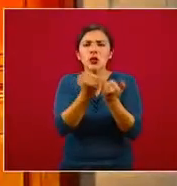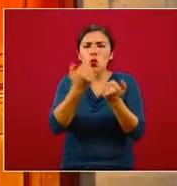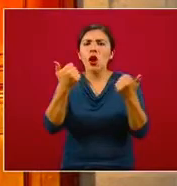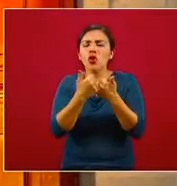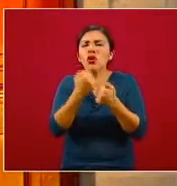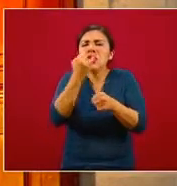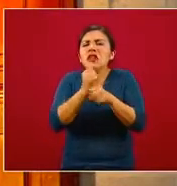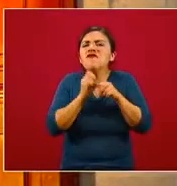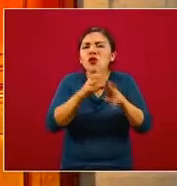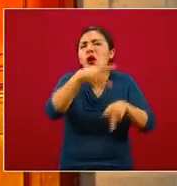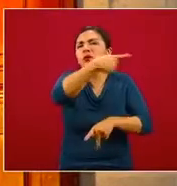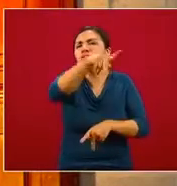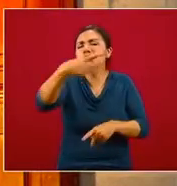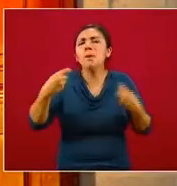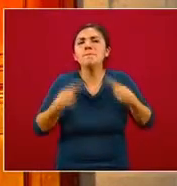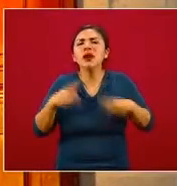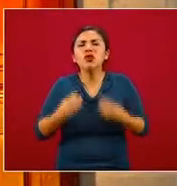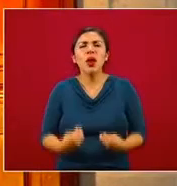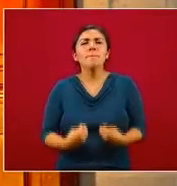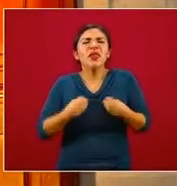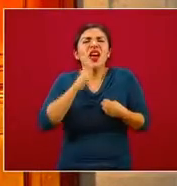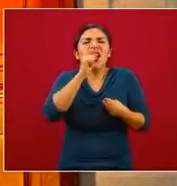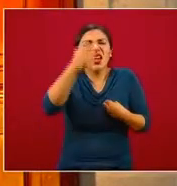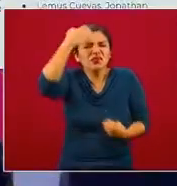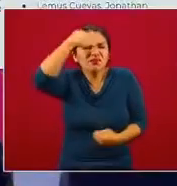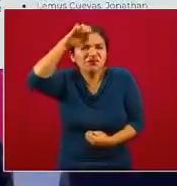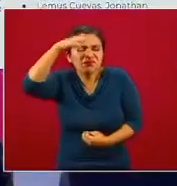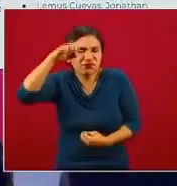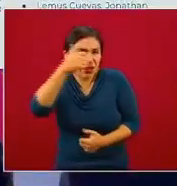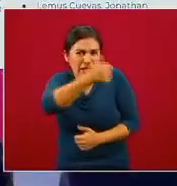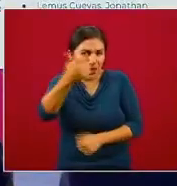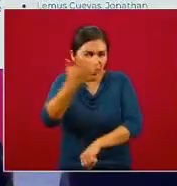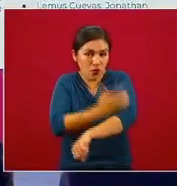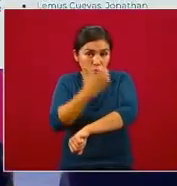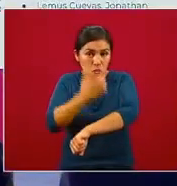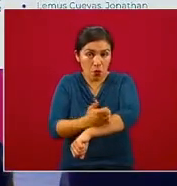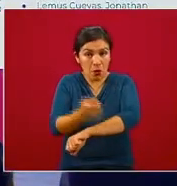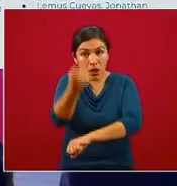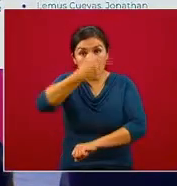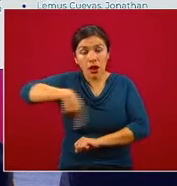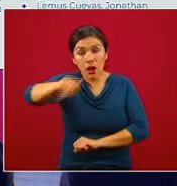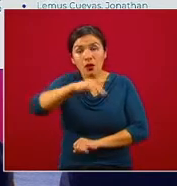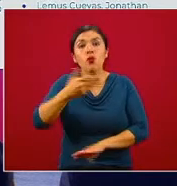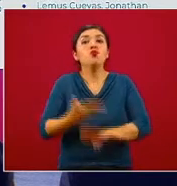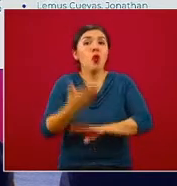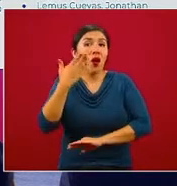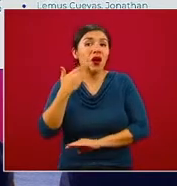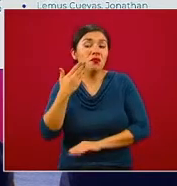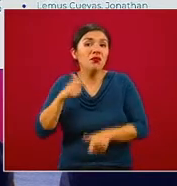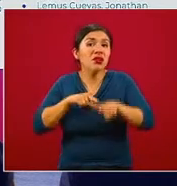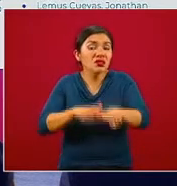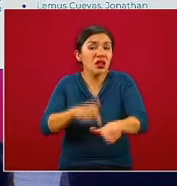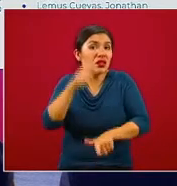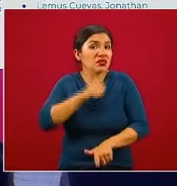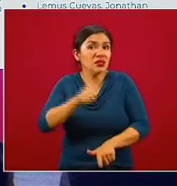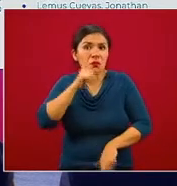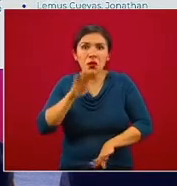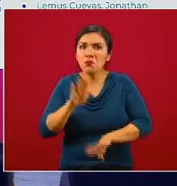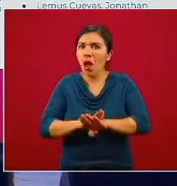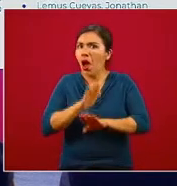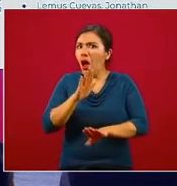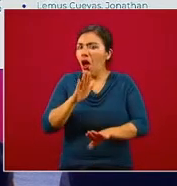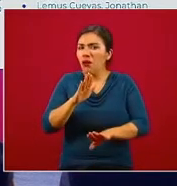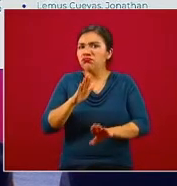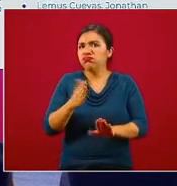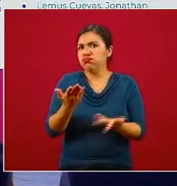on, because you can see their affiliations and the specialties of these contributors on the site, as well as